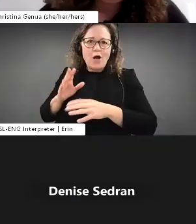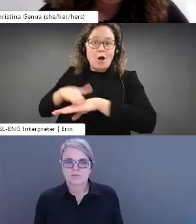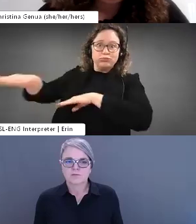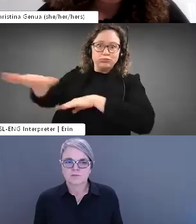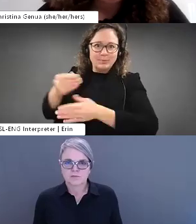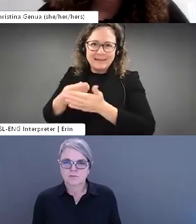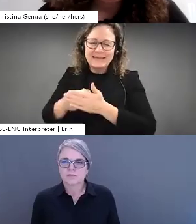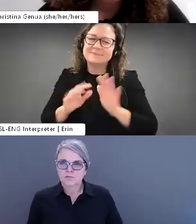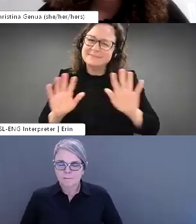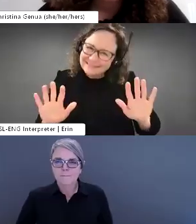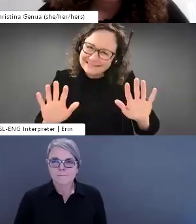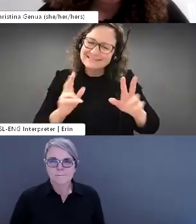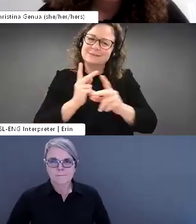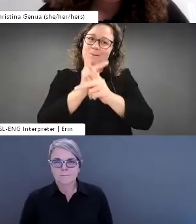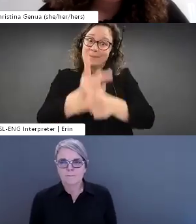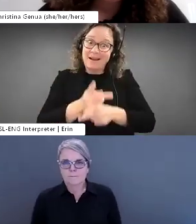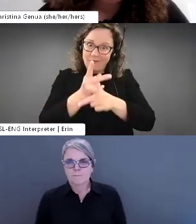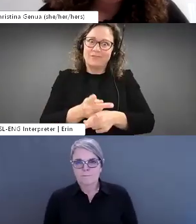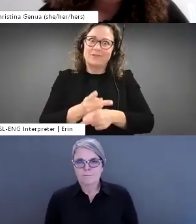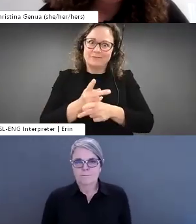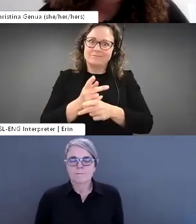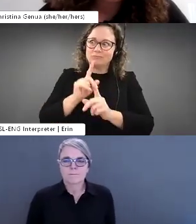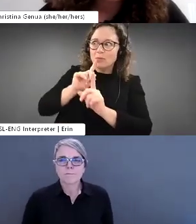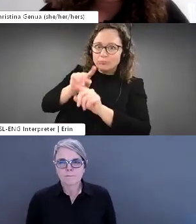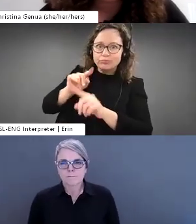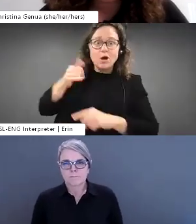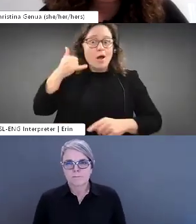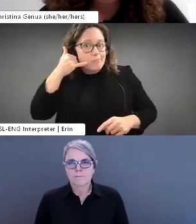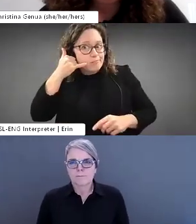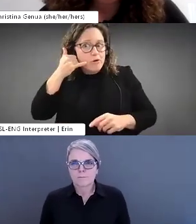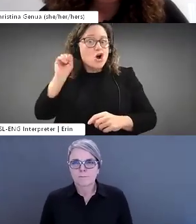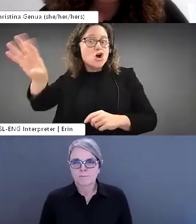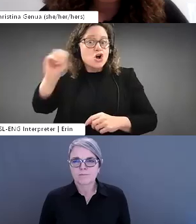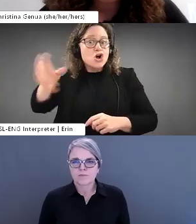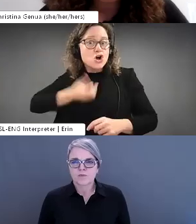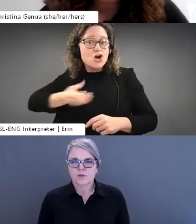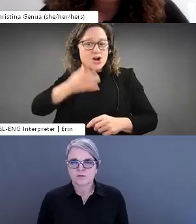you're answering any sort of questions on the phone to somebody that you don't know.